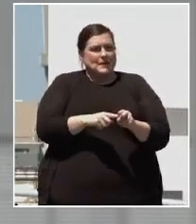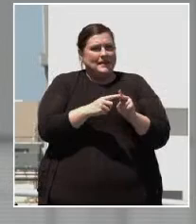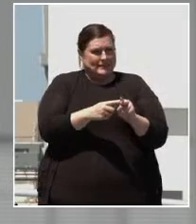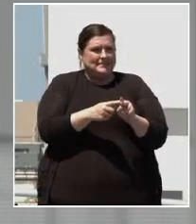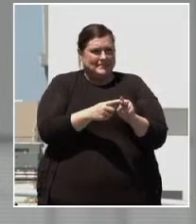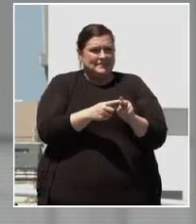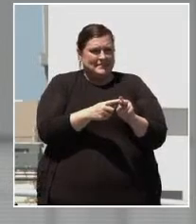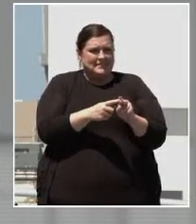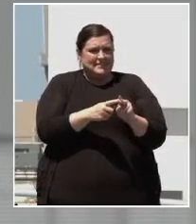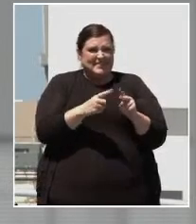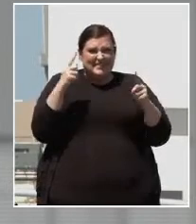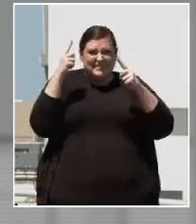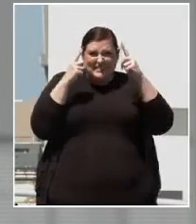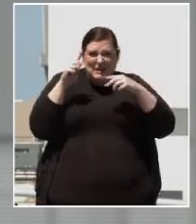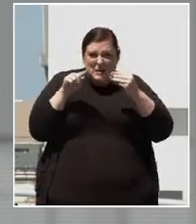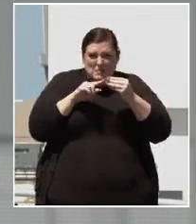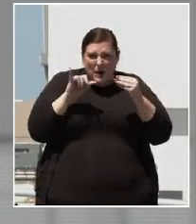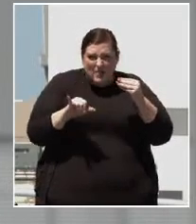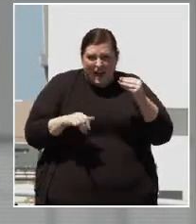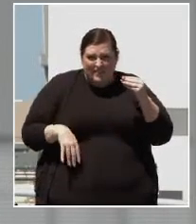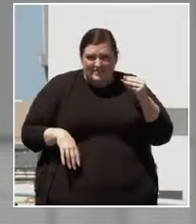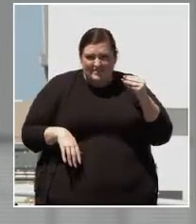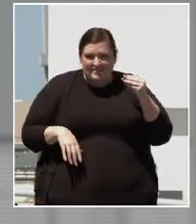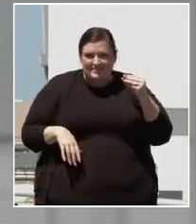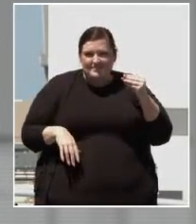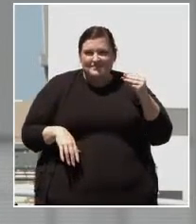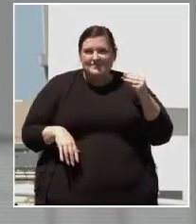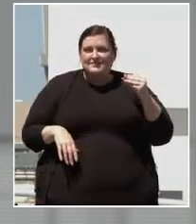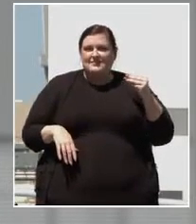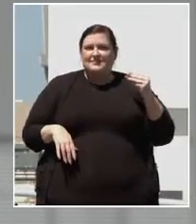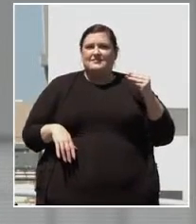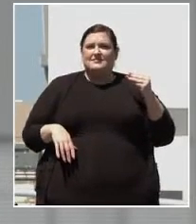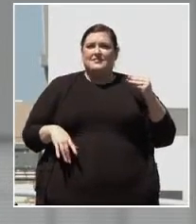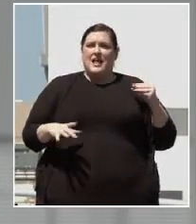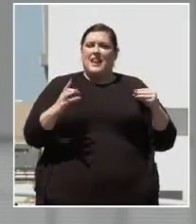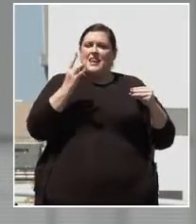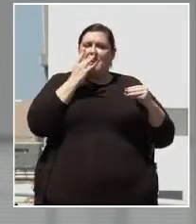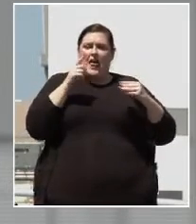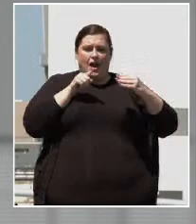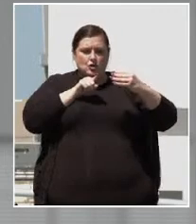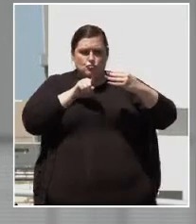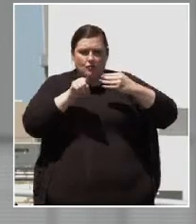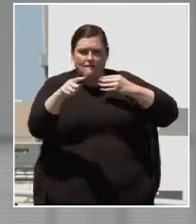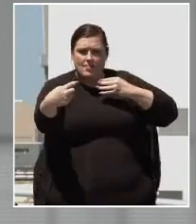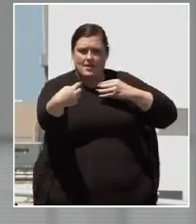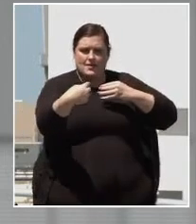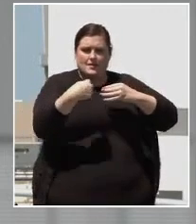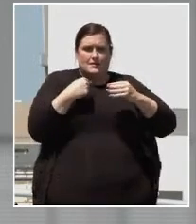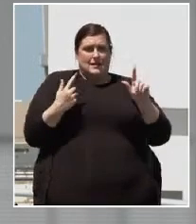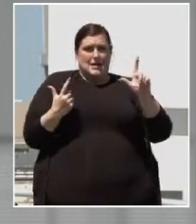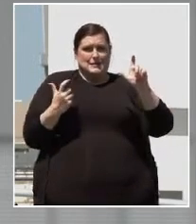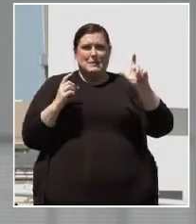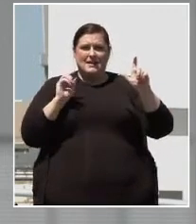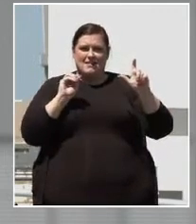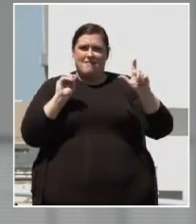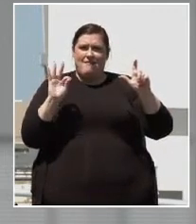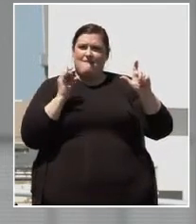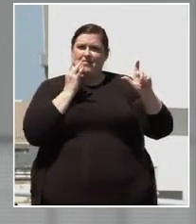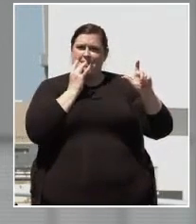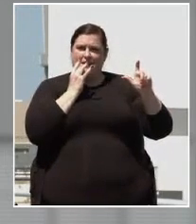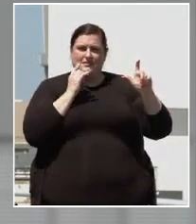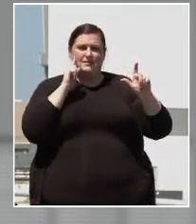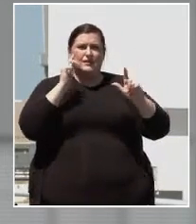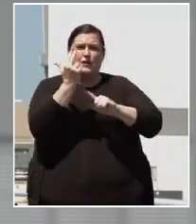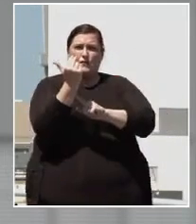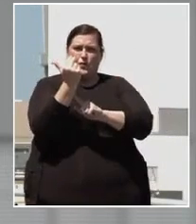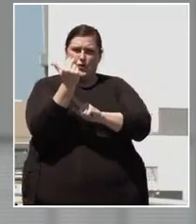beginning think about that light traveling at the speed of light